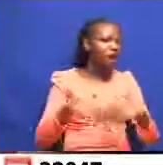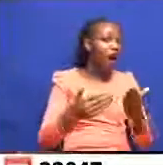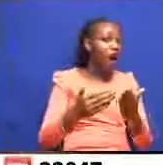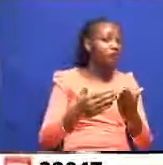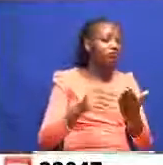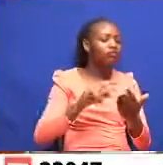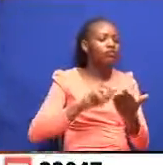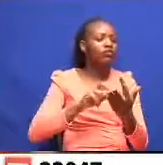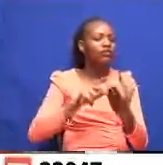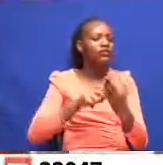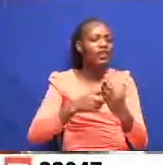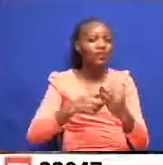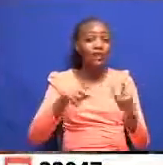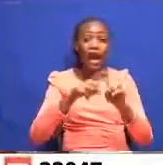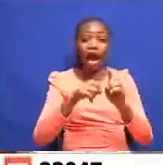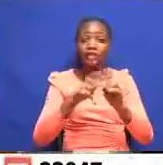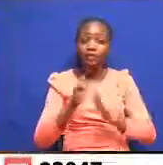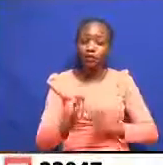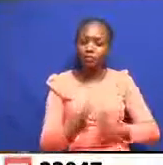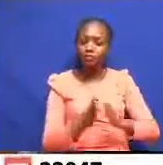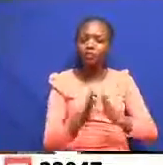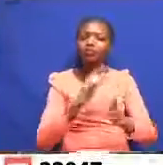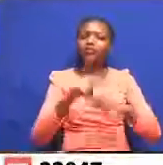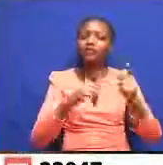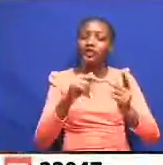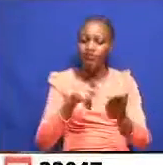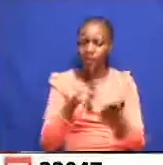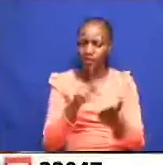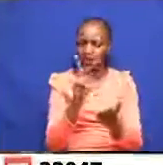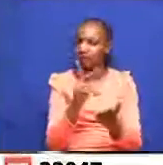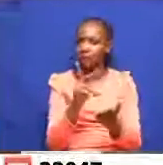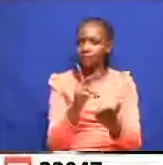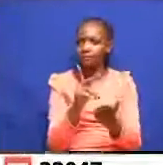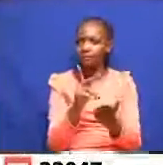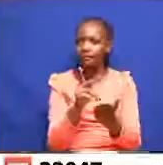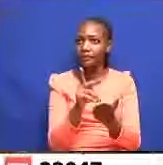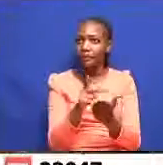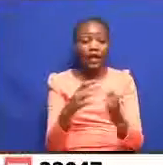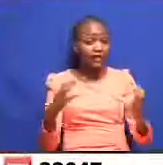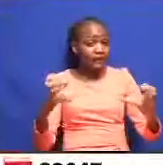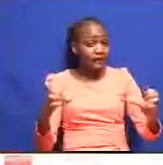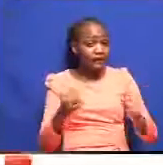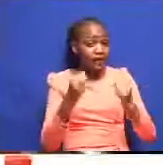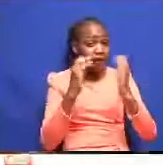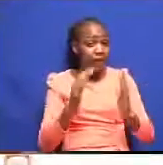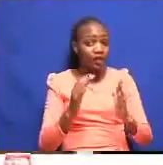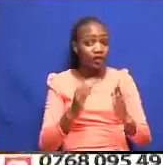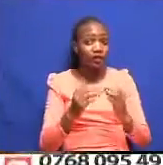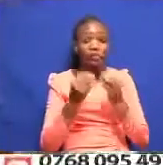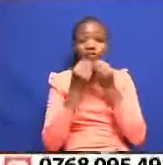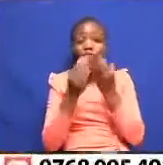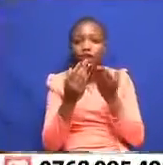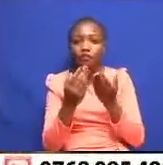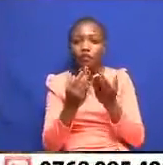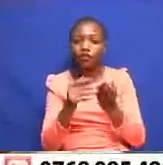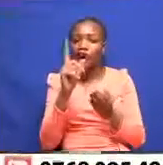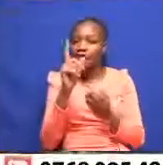prosecuted, then the manner in which it was paid. Musha. Actually, Chair, from the information, the tender was meant